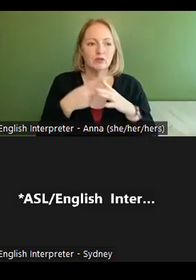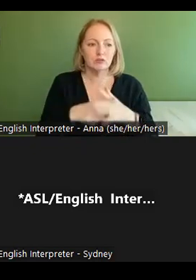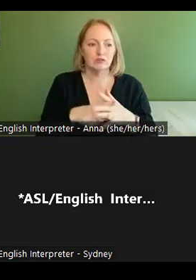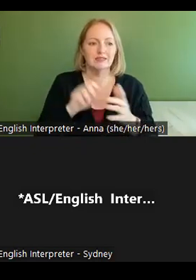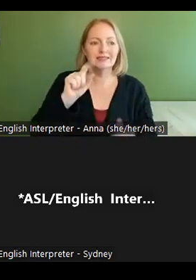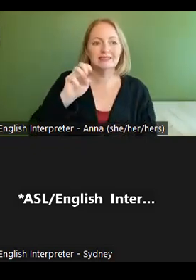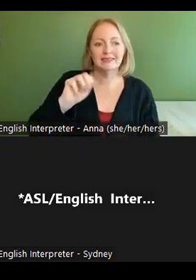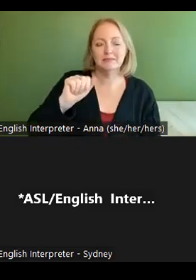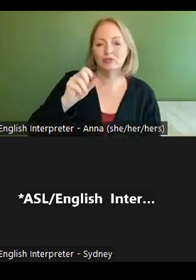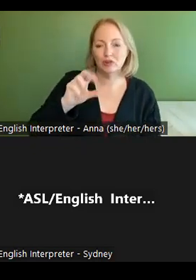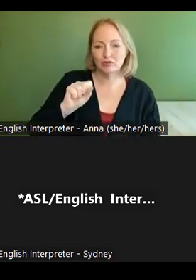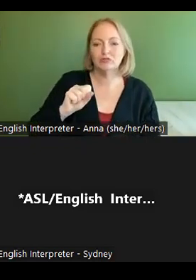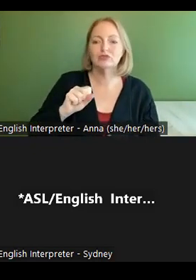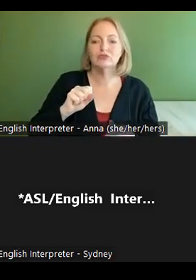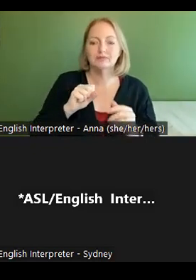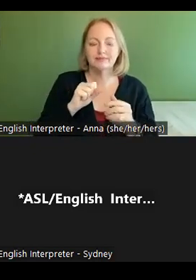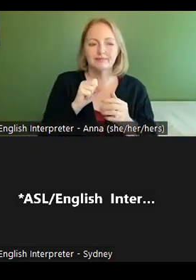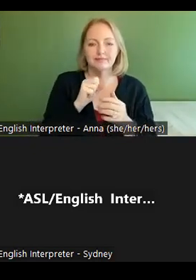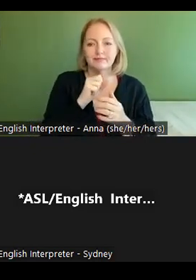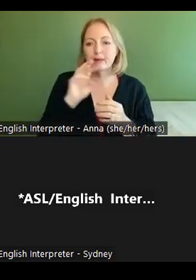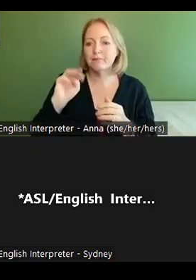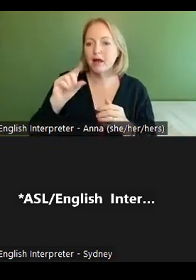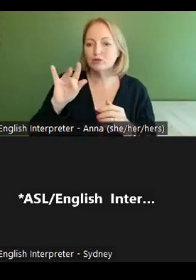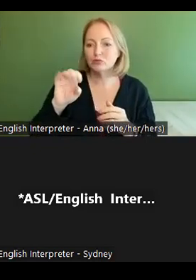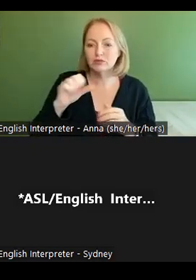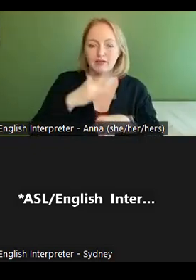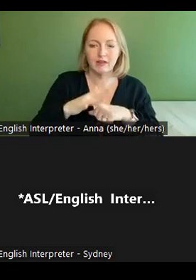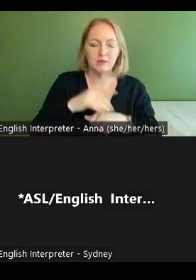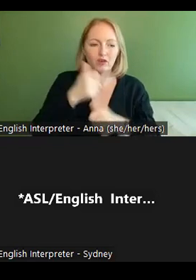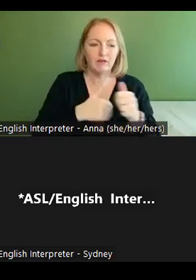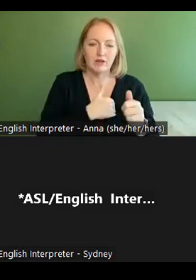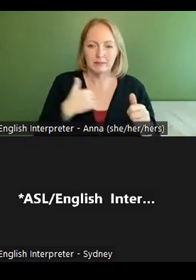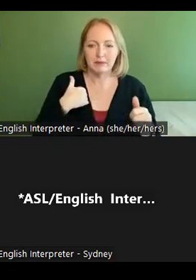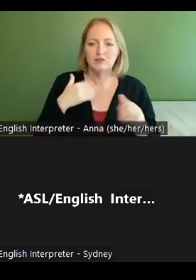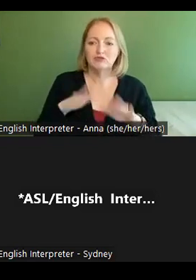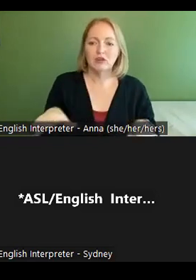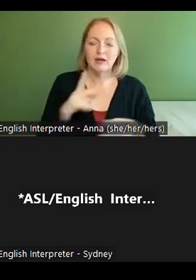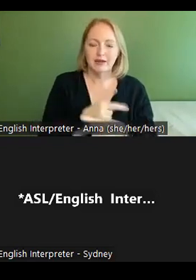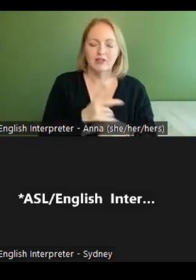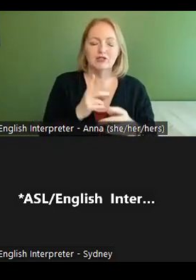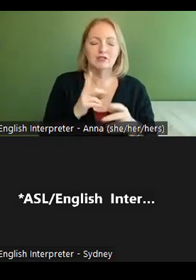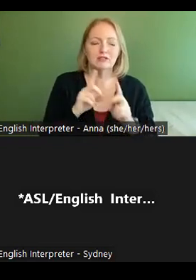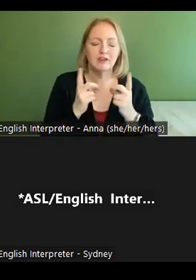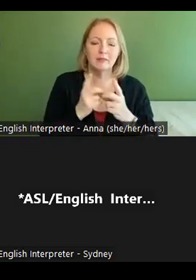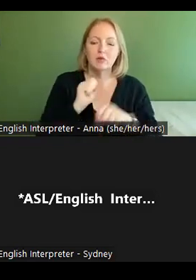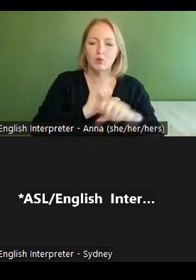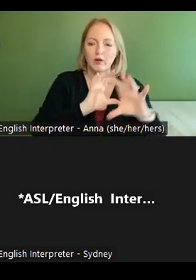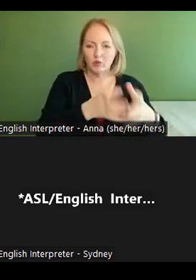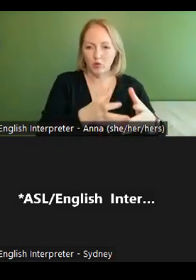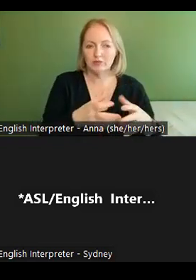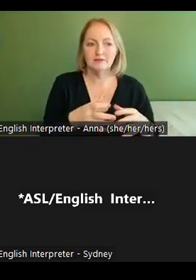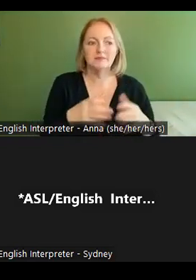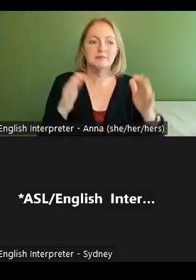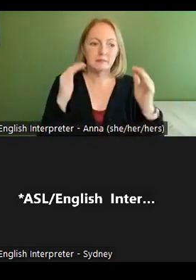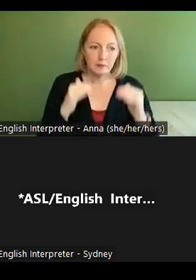for Early Learning modules, which are available to every member of the childcare and development workforce. And after that, we